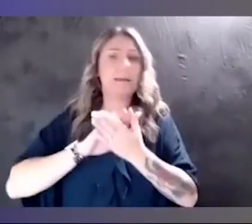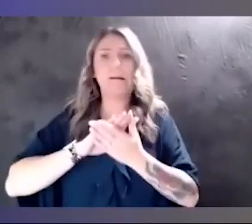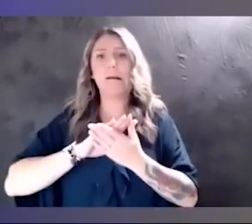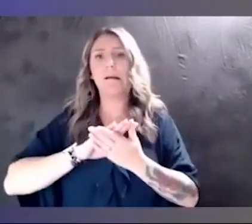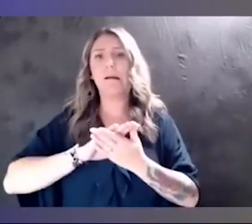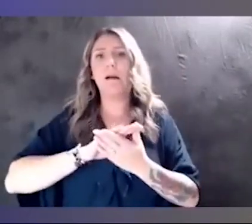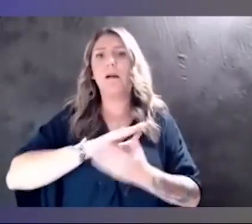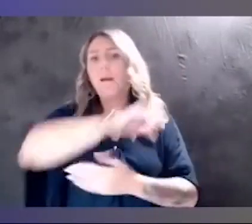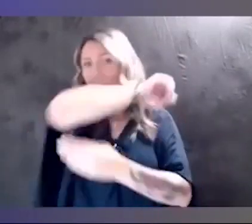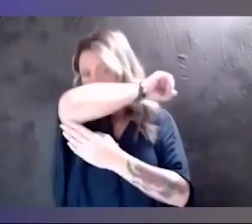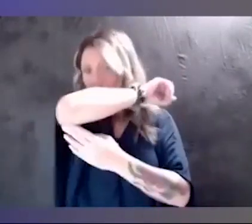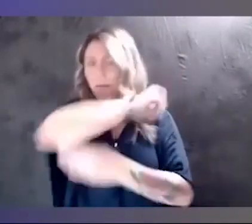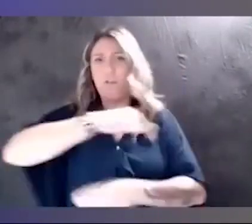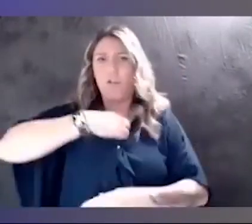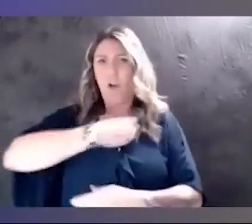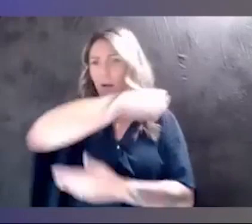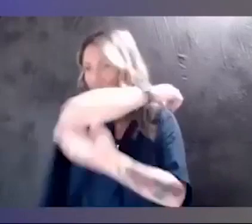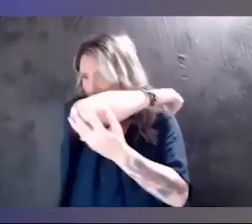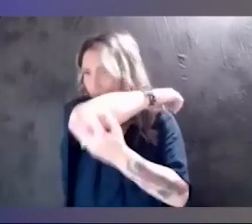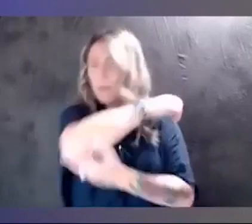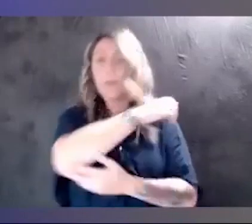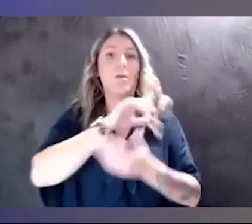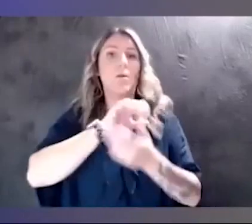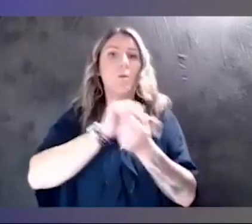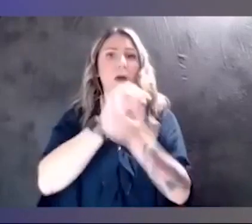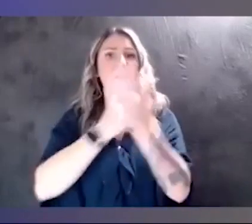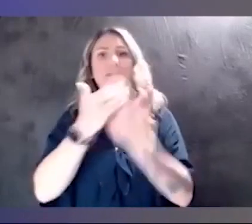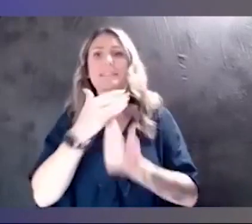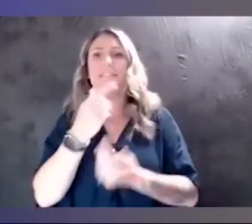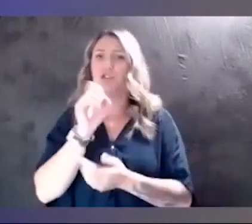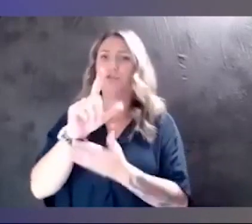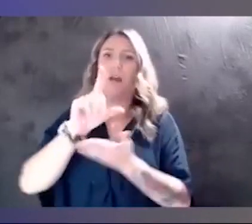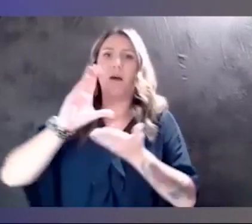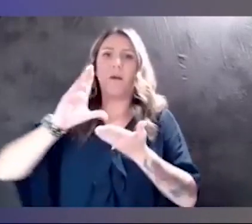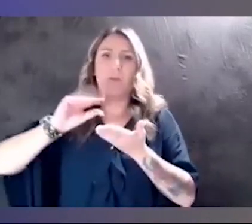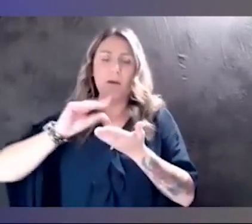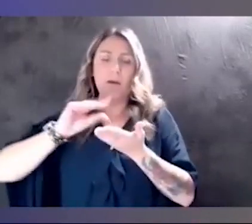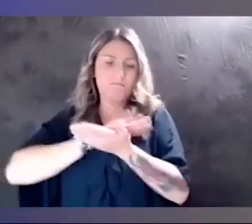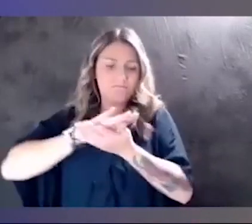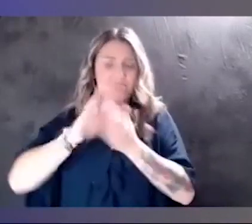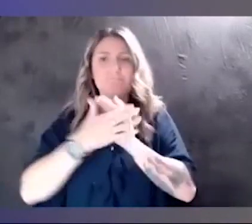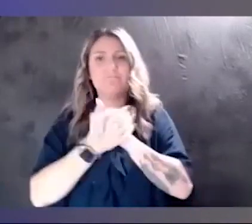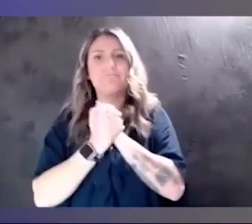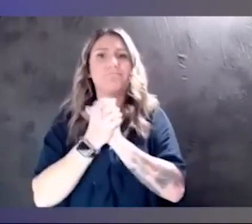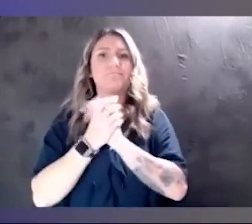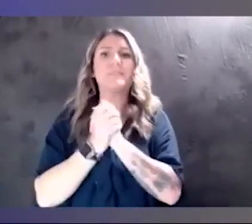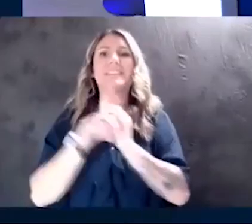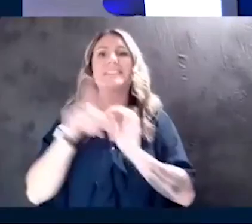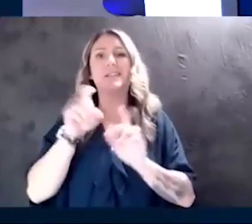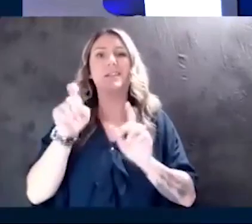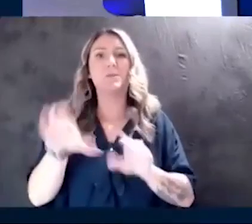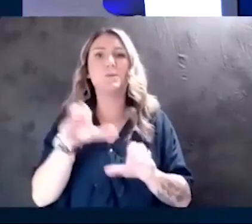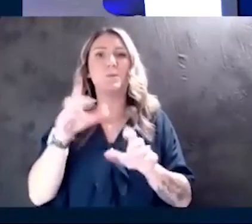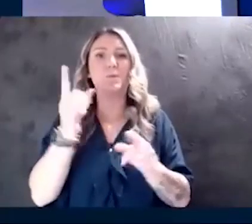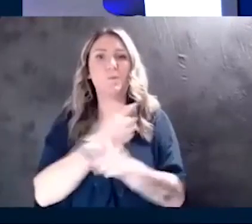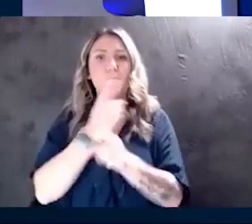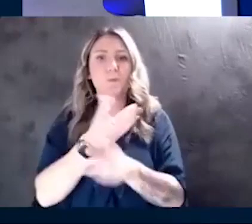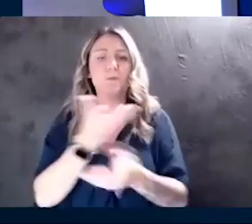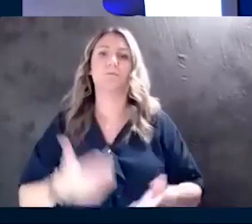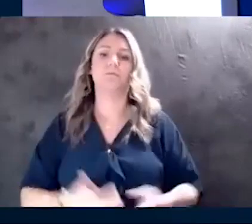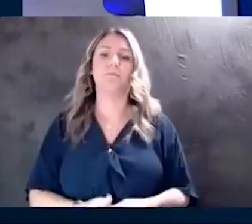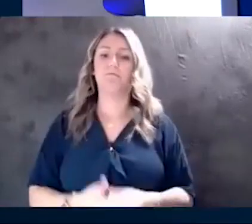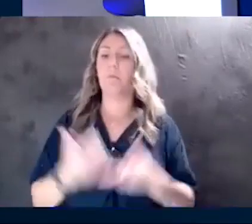cough, wash your hands, gel your hands. So many things that we all ought to be doing routinely. So if I could just mention real